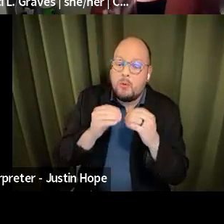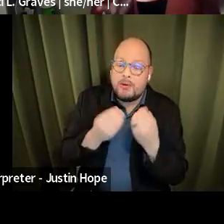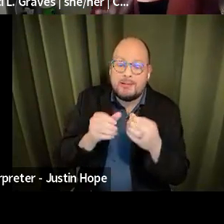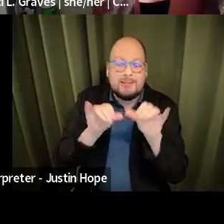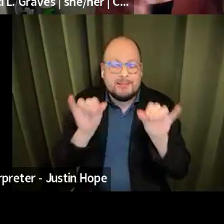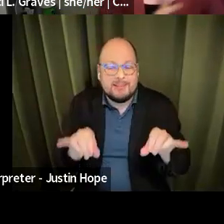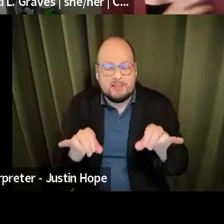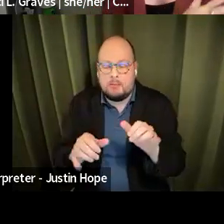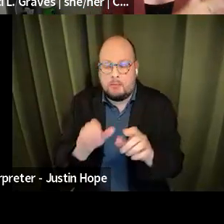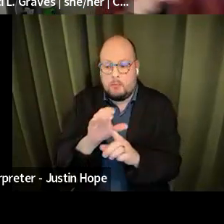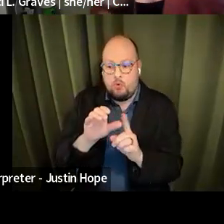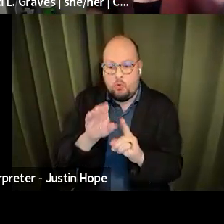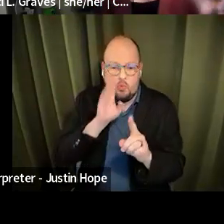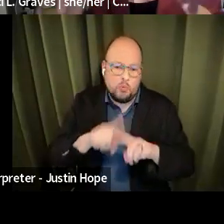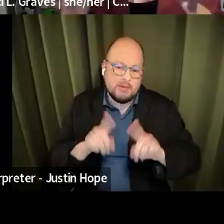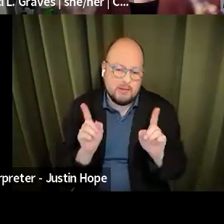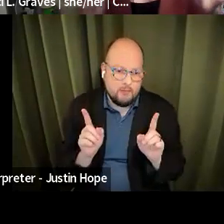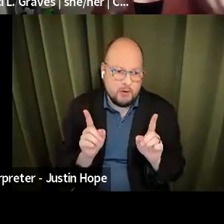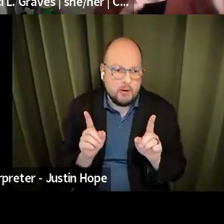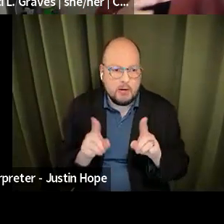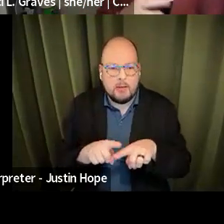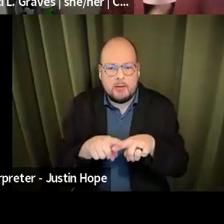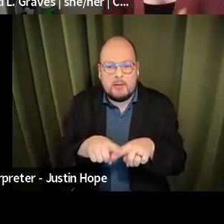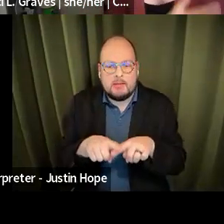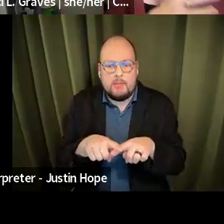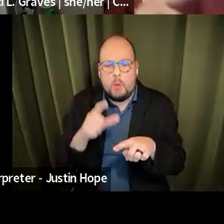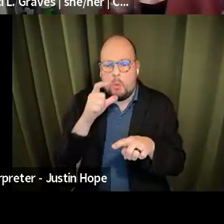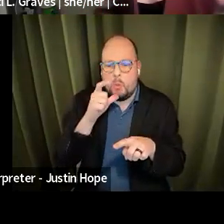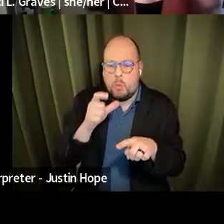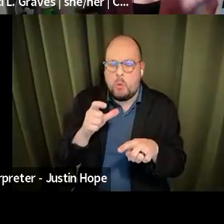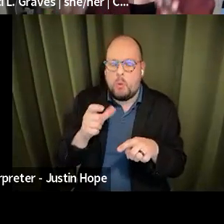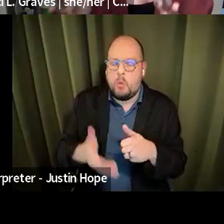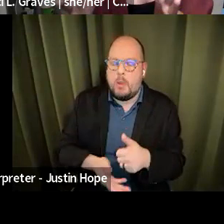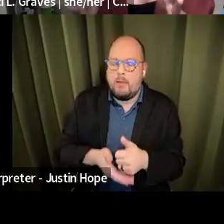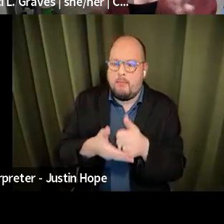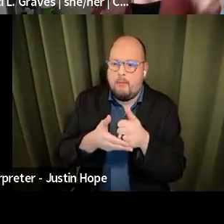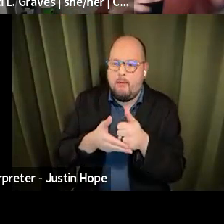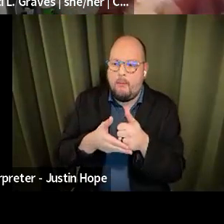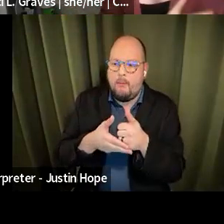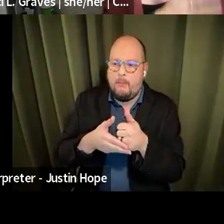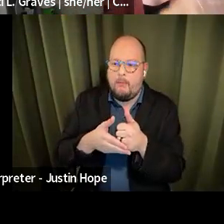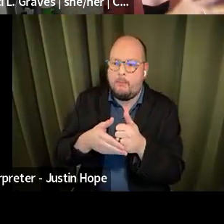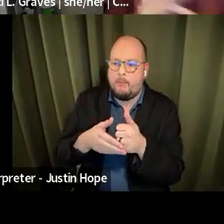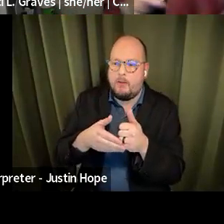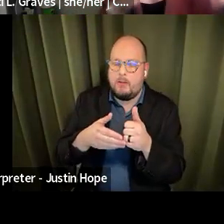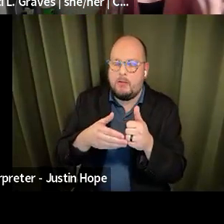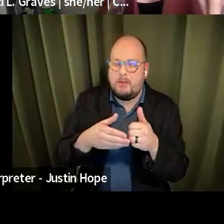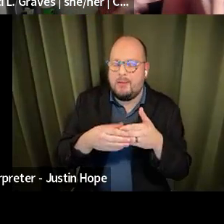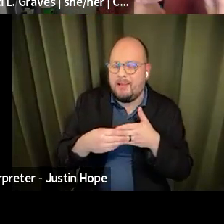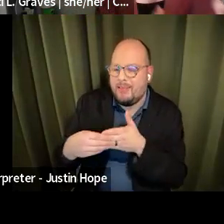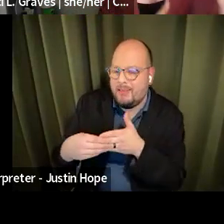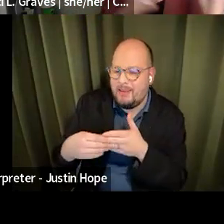of who helps sway things or who helps inform things. And if you can bring